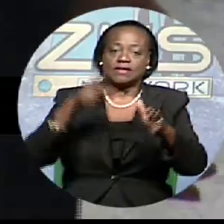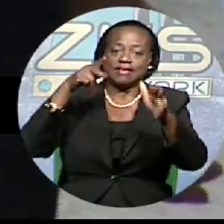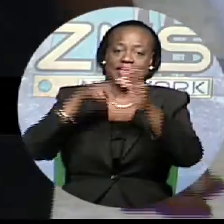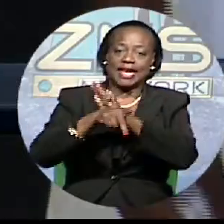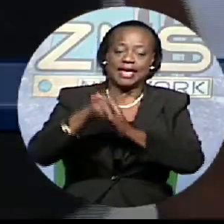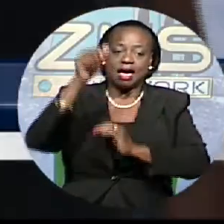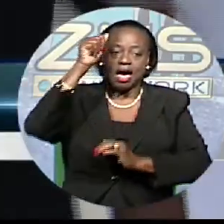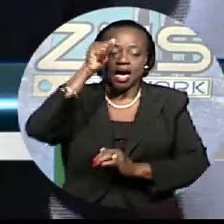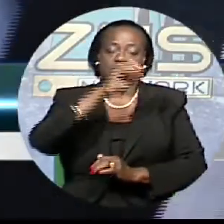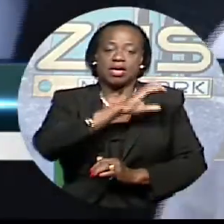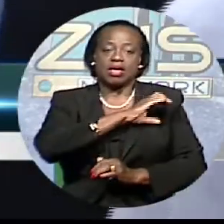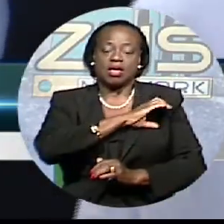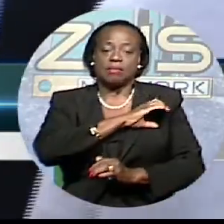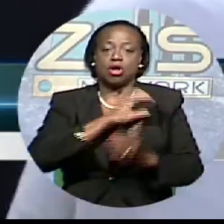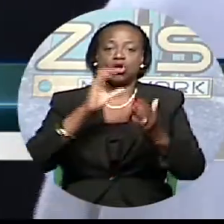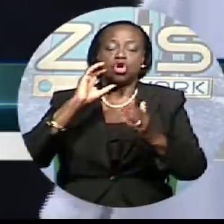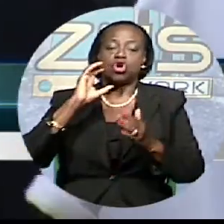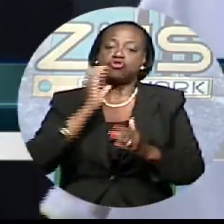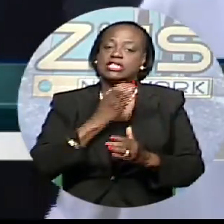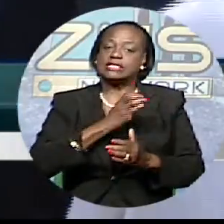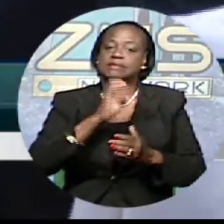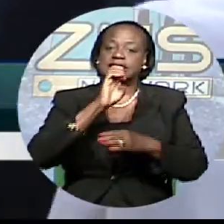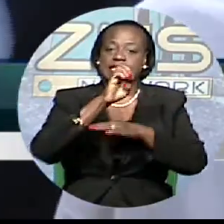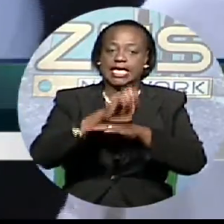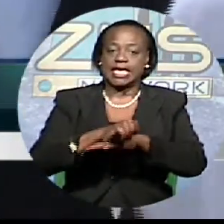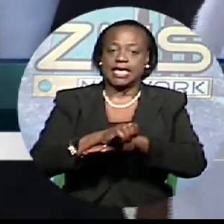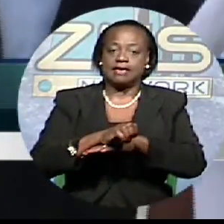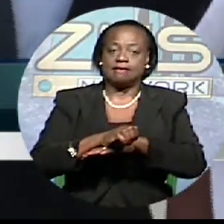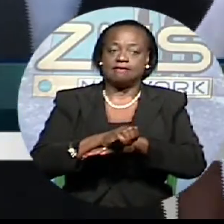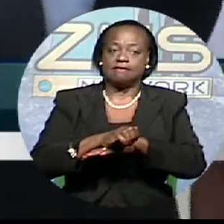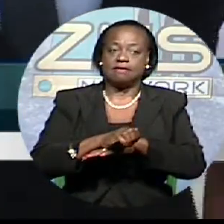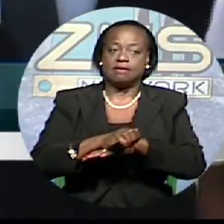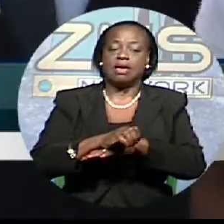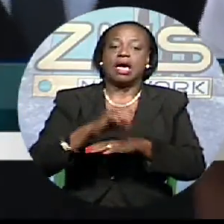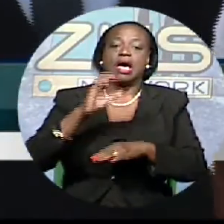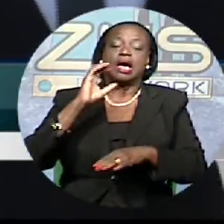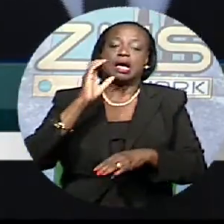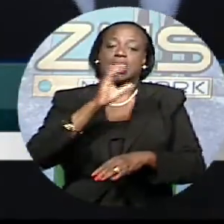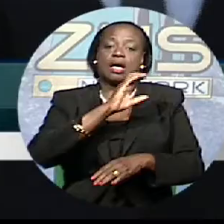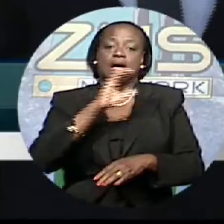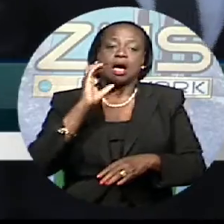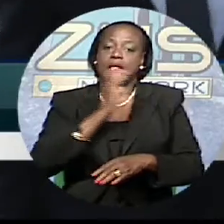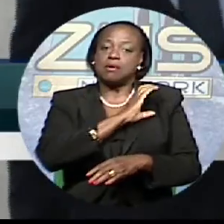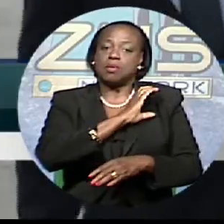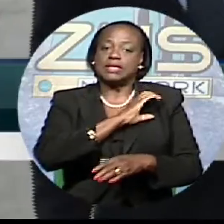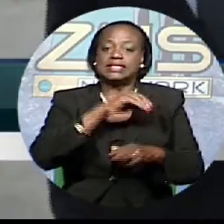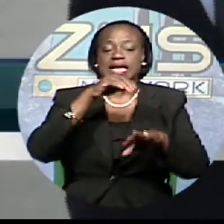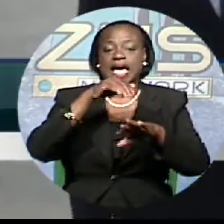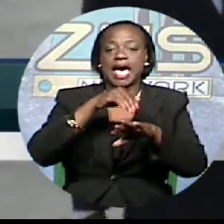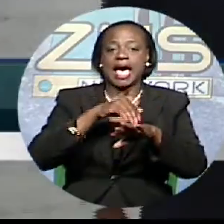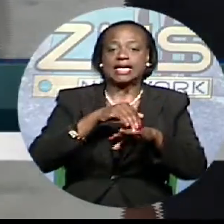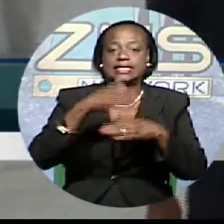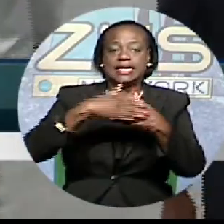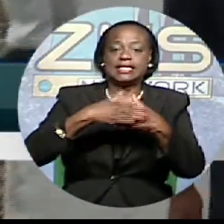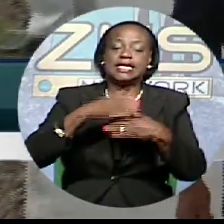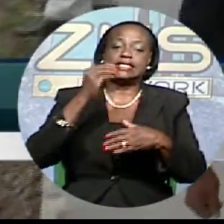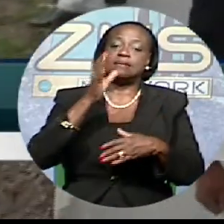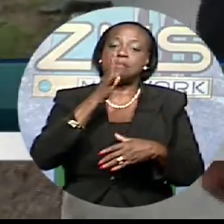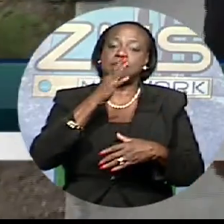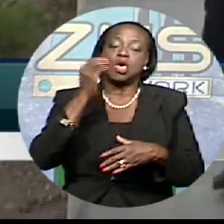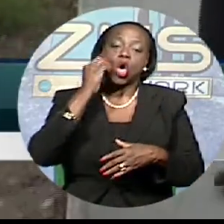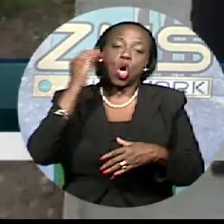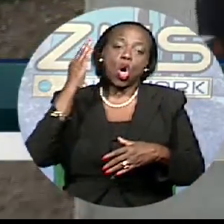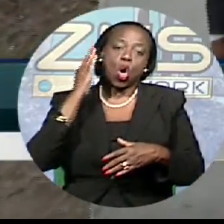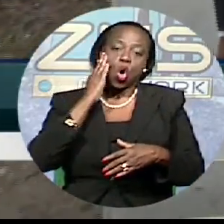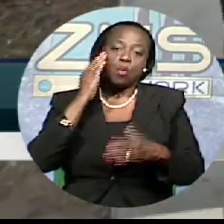on Christmas Eve 2014. Police say Comer was in front of a church and not far from his mother's home in the area of Hospital and Cambridge Lanes around